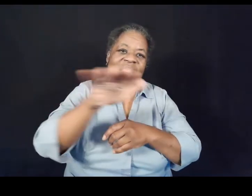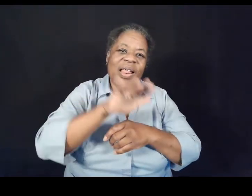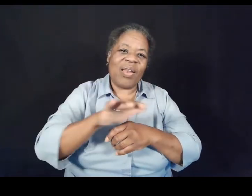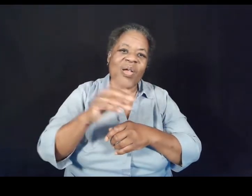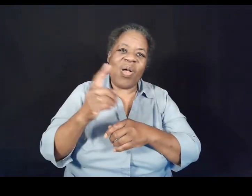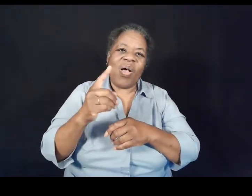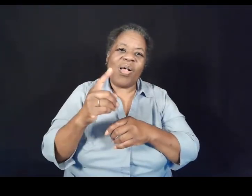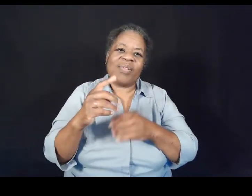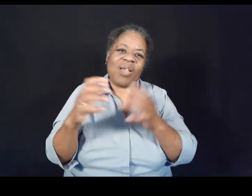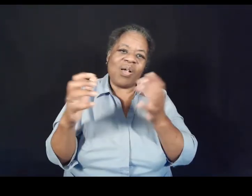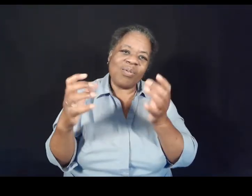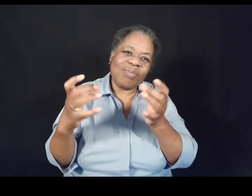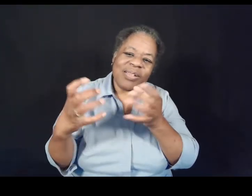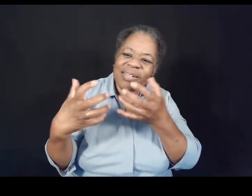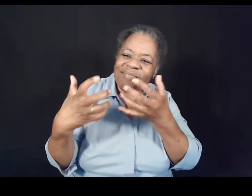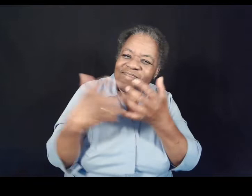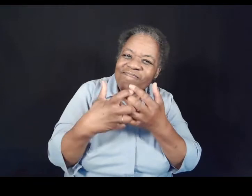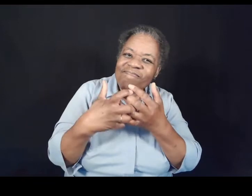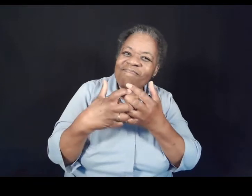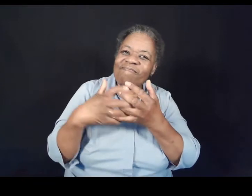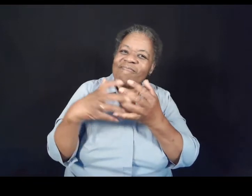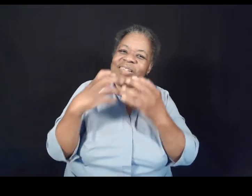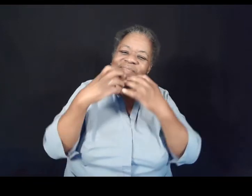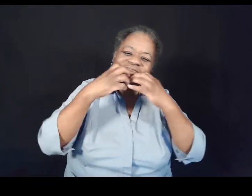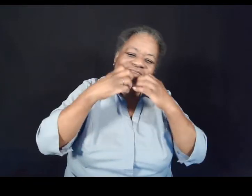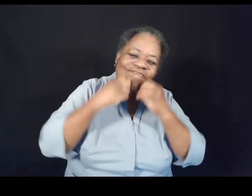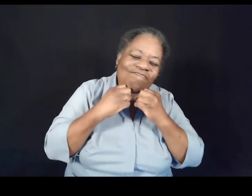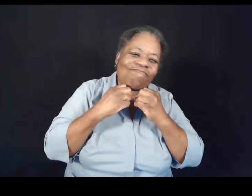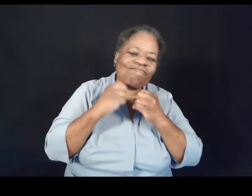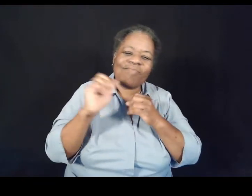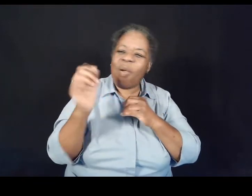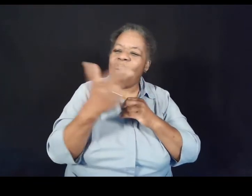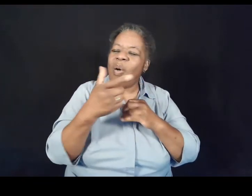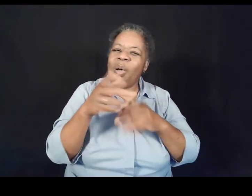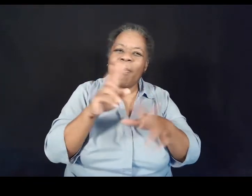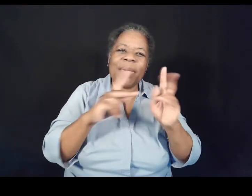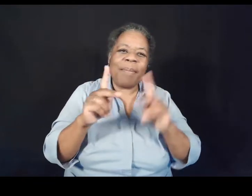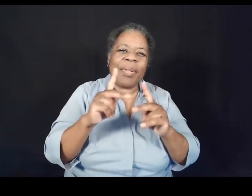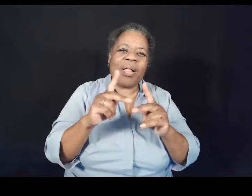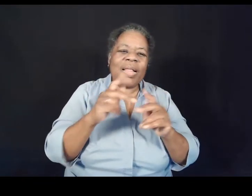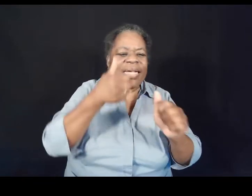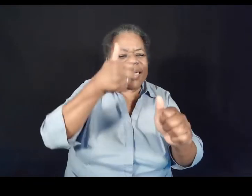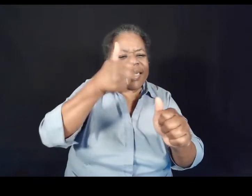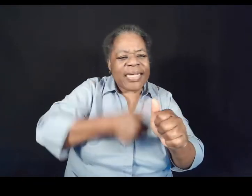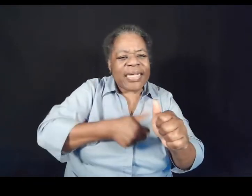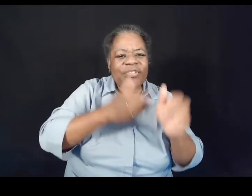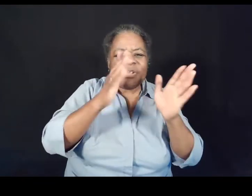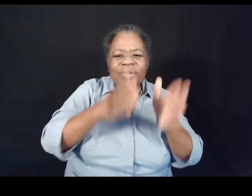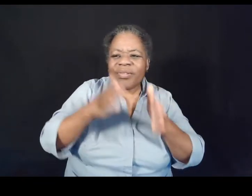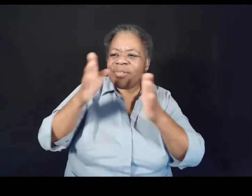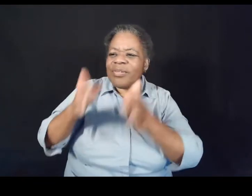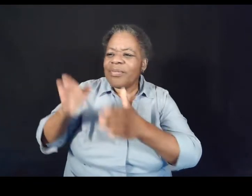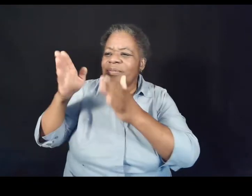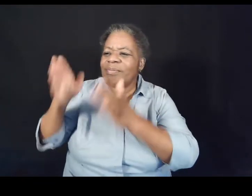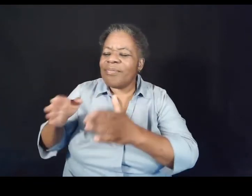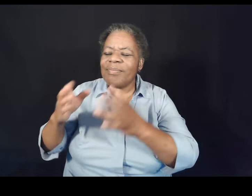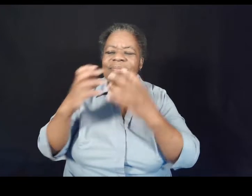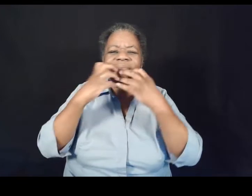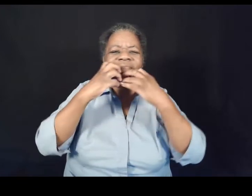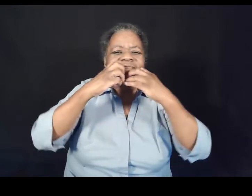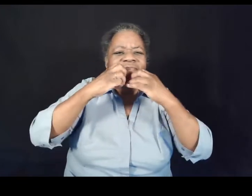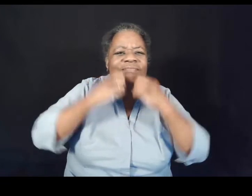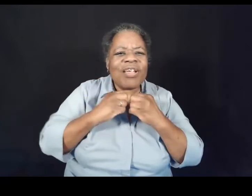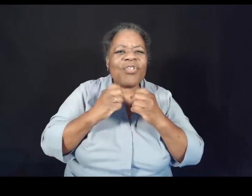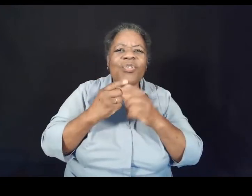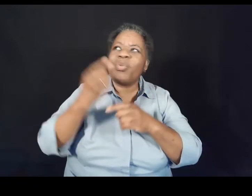uniformity of God's regard for all people. Every person matters to God.